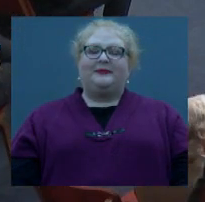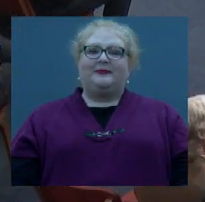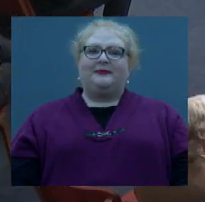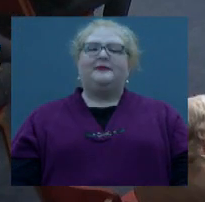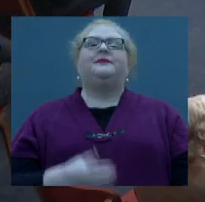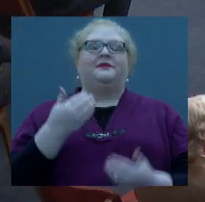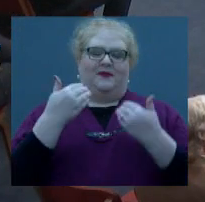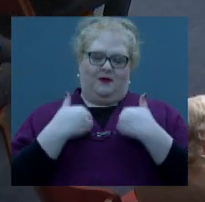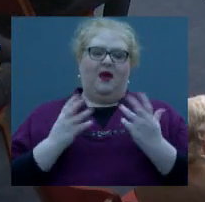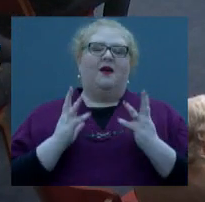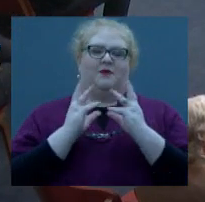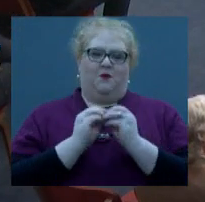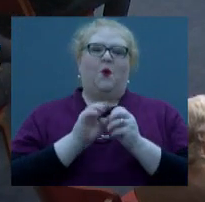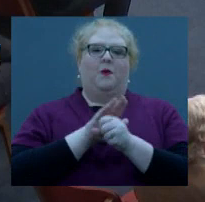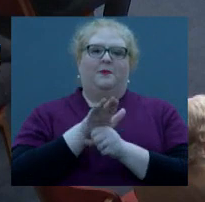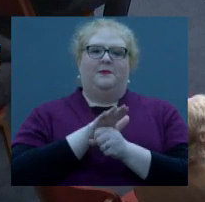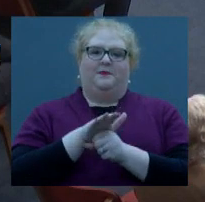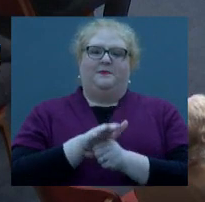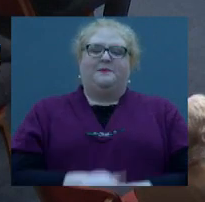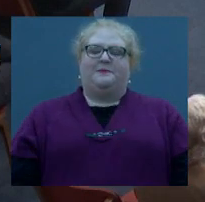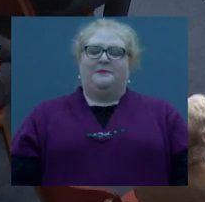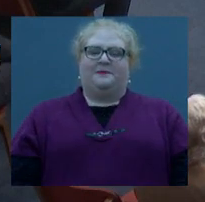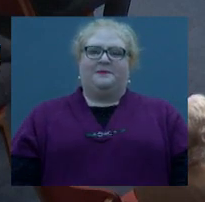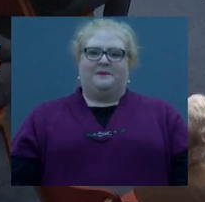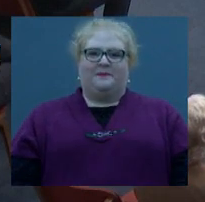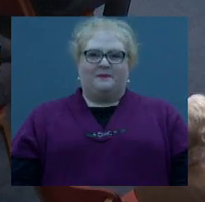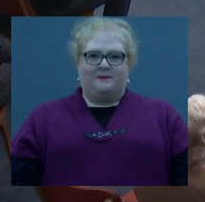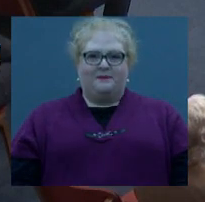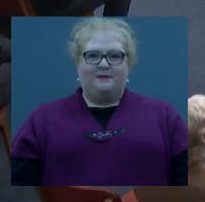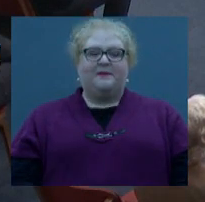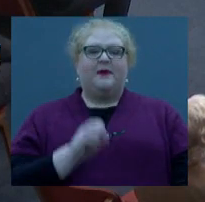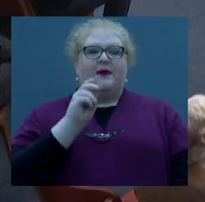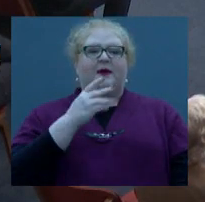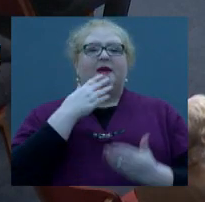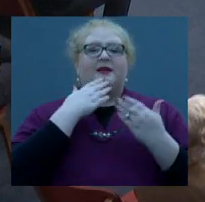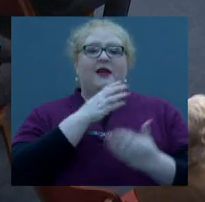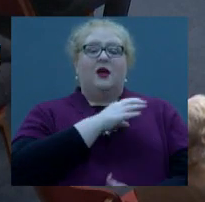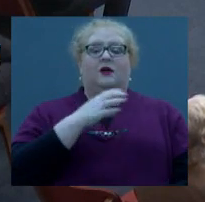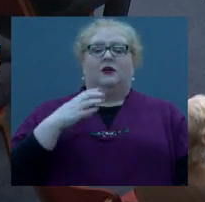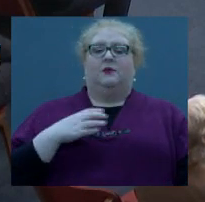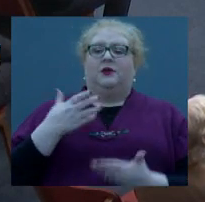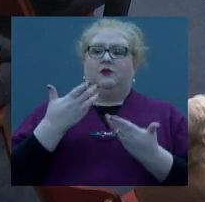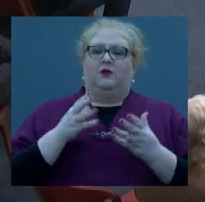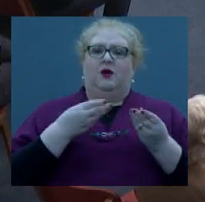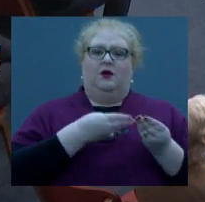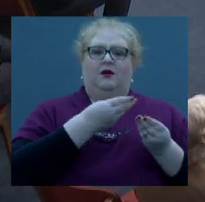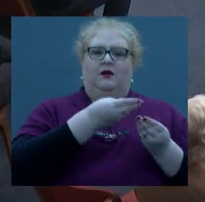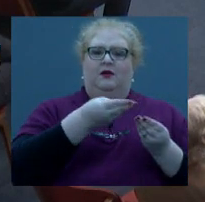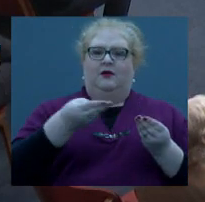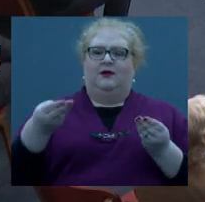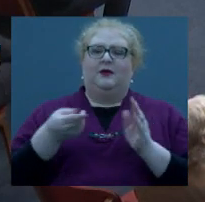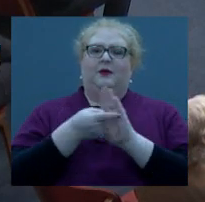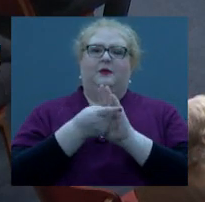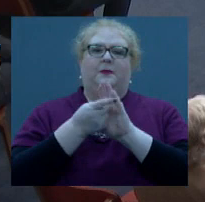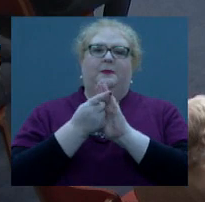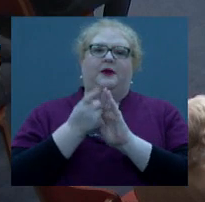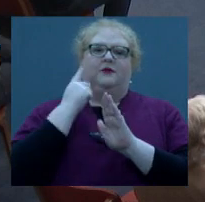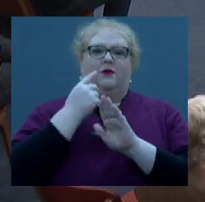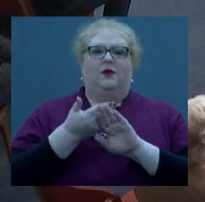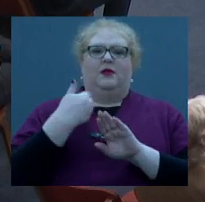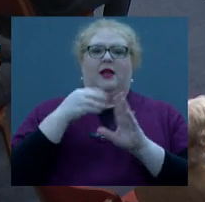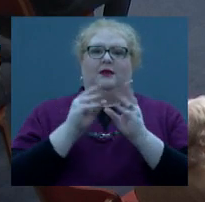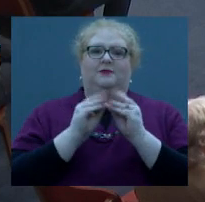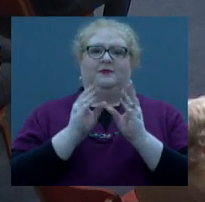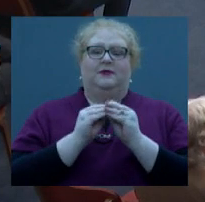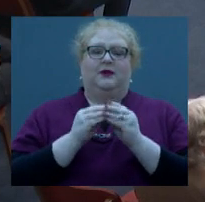We have a quorum. Thank you, sir. Commissioners, you've been provided with the minutes of the last meeting. Is there a motion